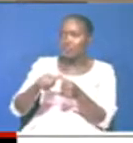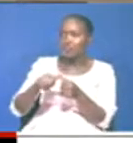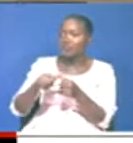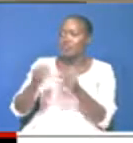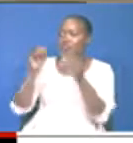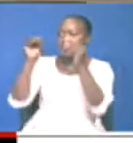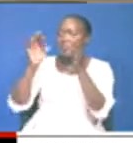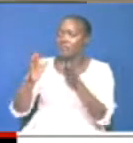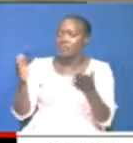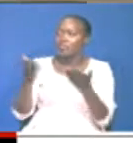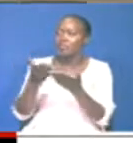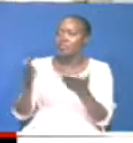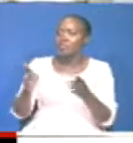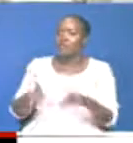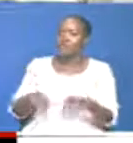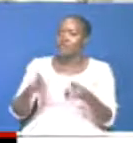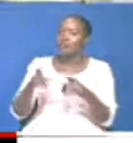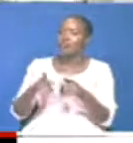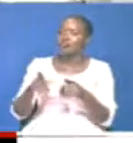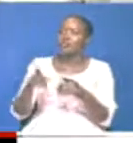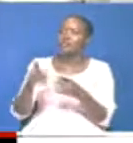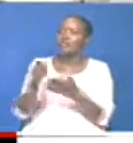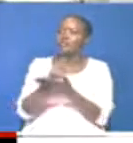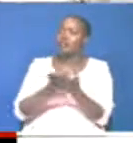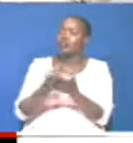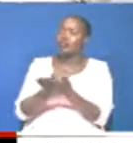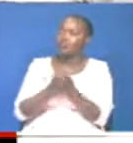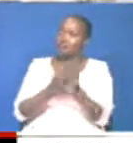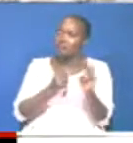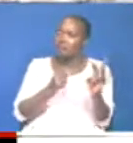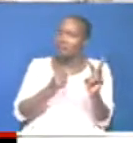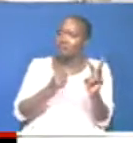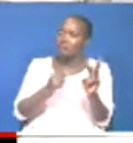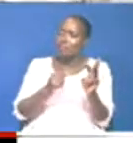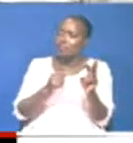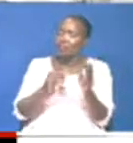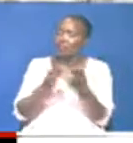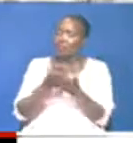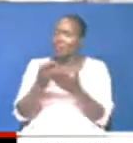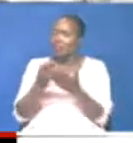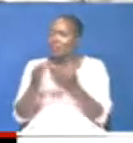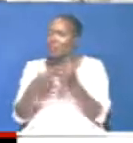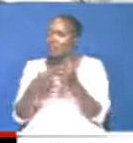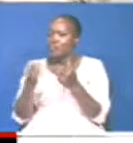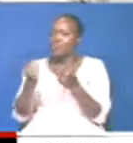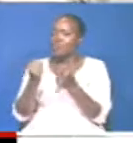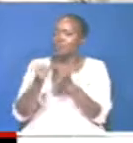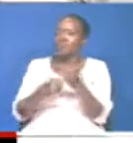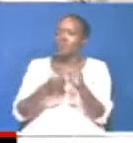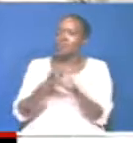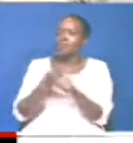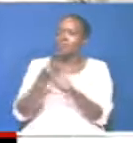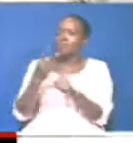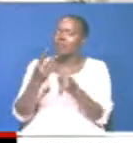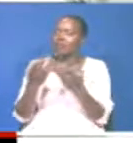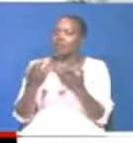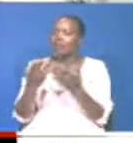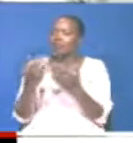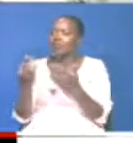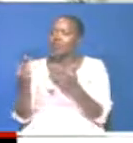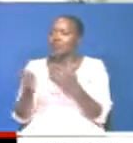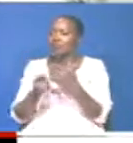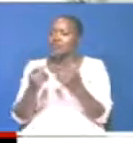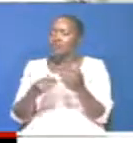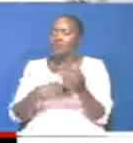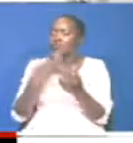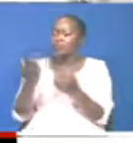visit him. He lives in Kahawa West. He could be somewhere around 85 years. Once in a while, after 2 or 3 months, I usually go visit him. And it was